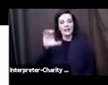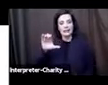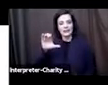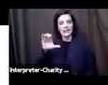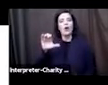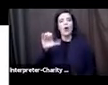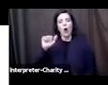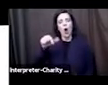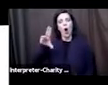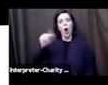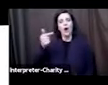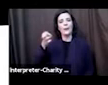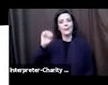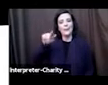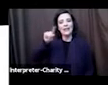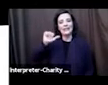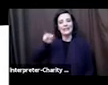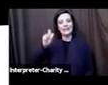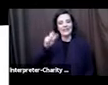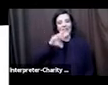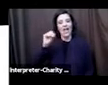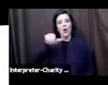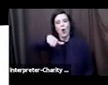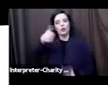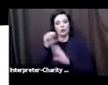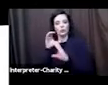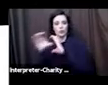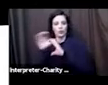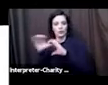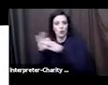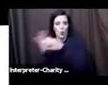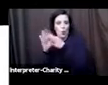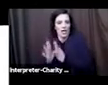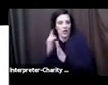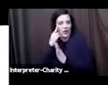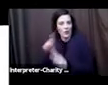Alternative Communication Services Coordinator for the Tekl team.